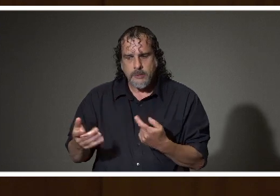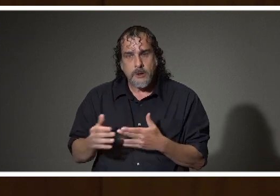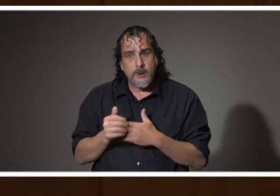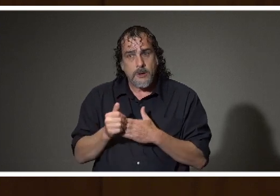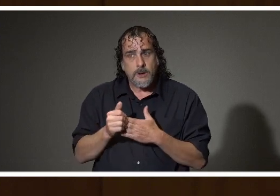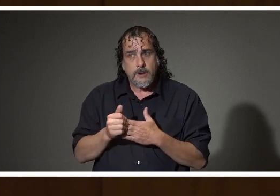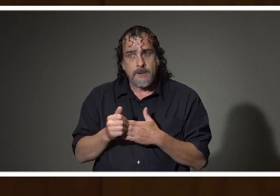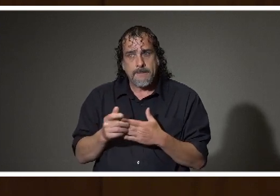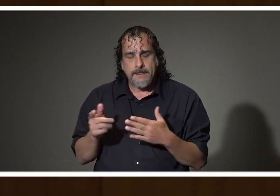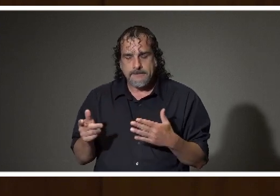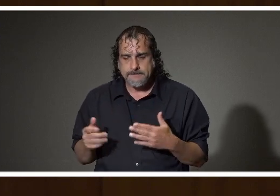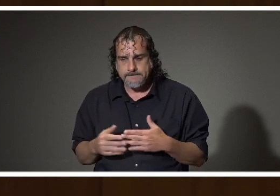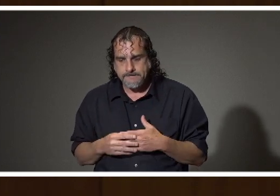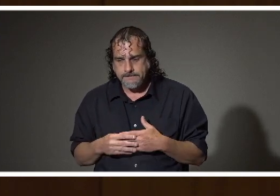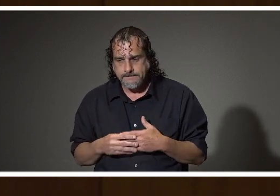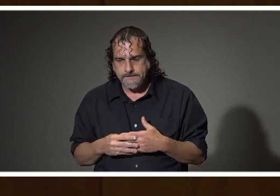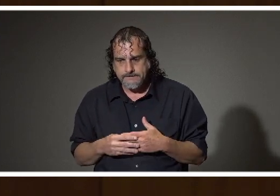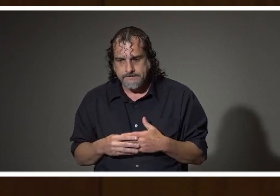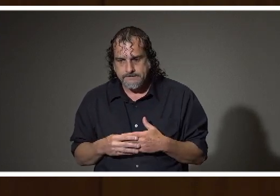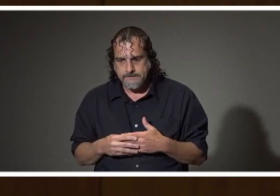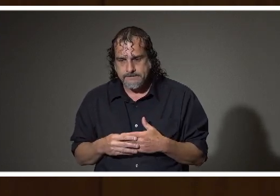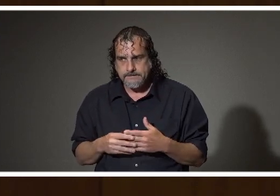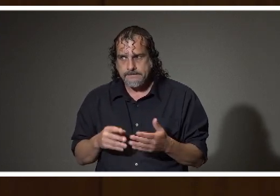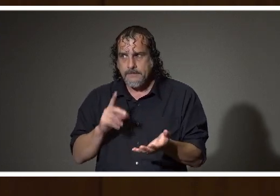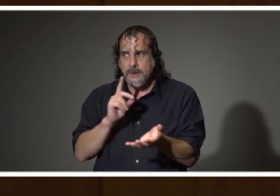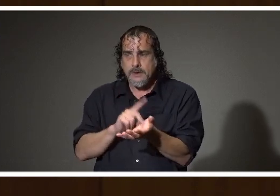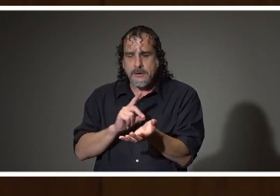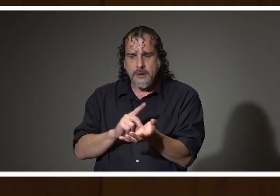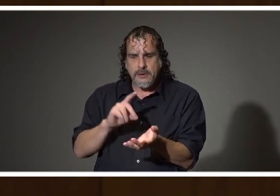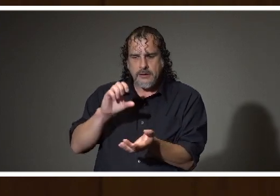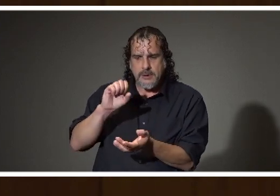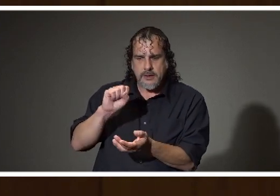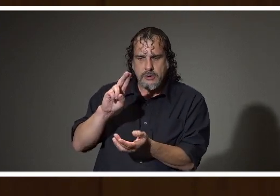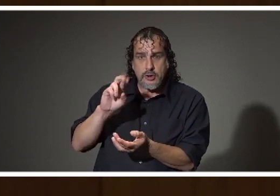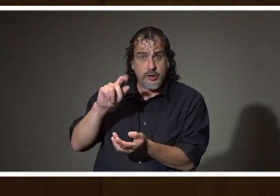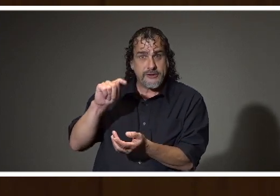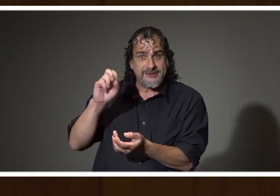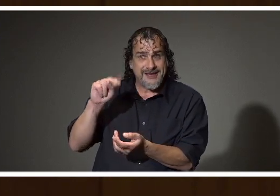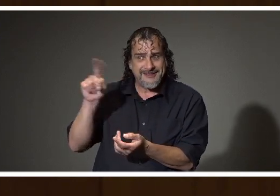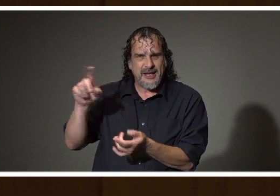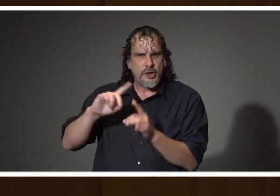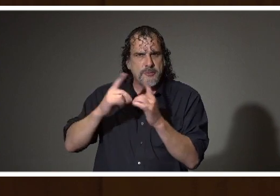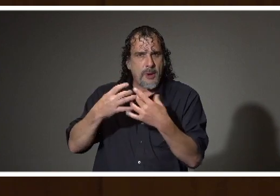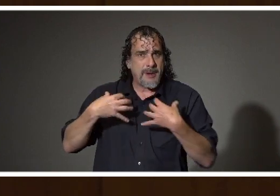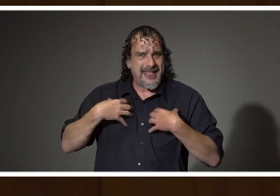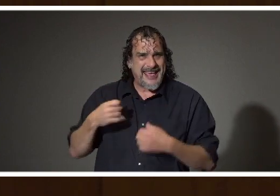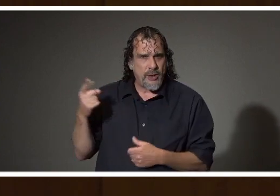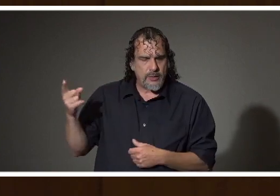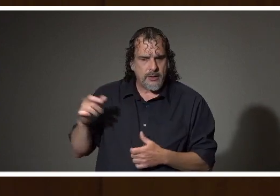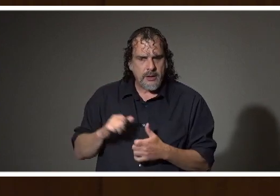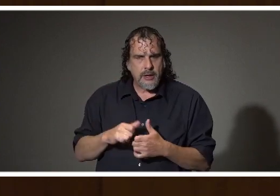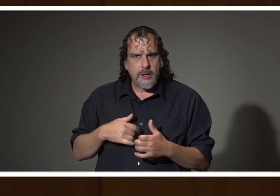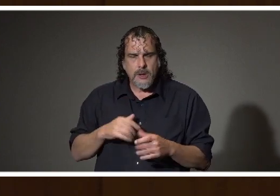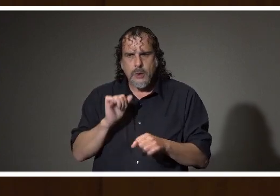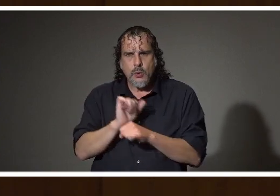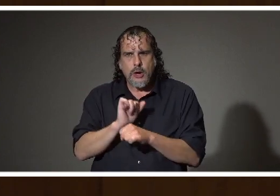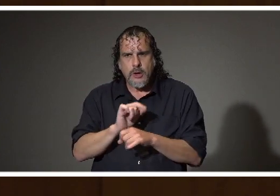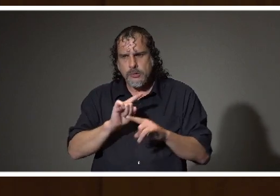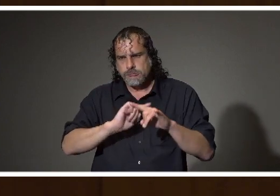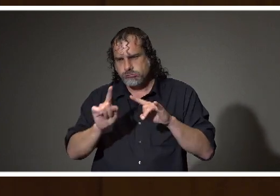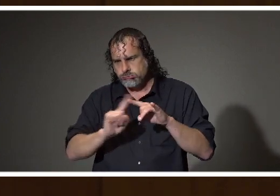part through Dr. Sutton and his division at the Department of Health, working with multiple